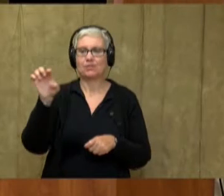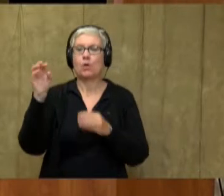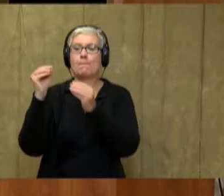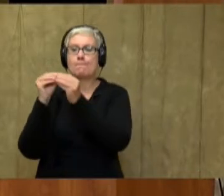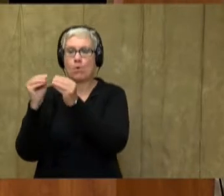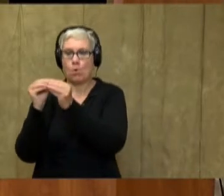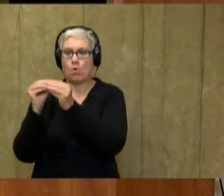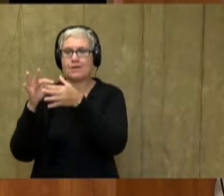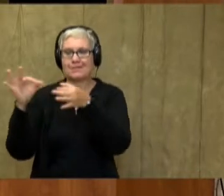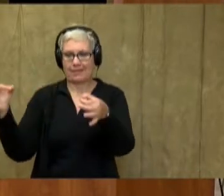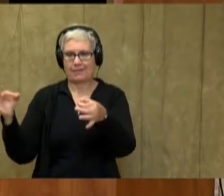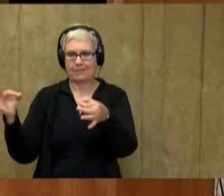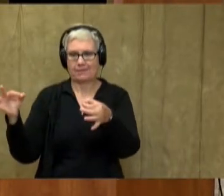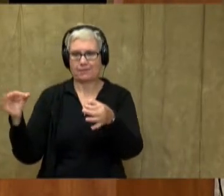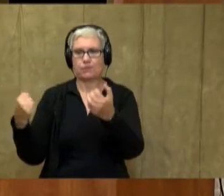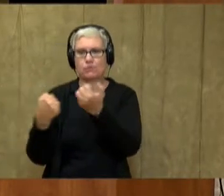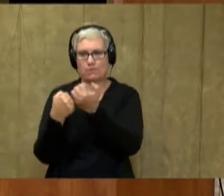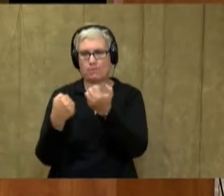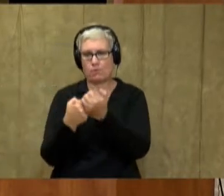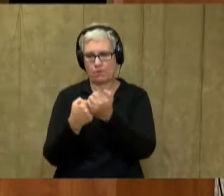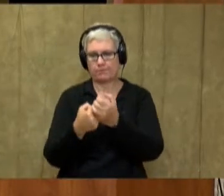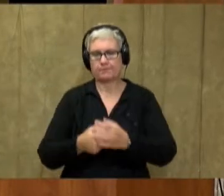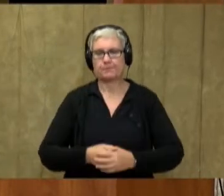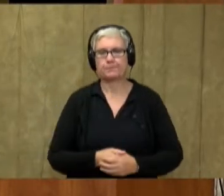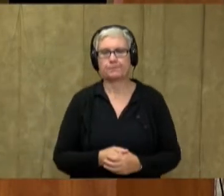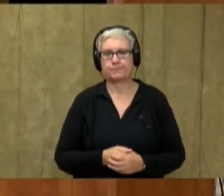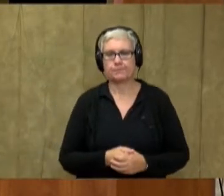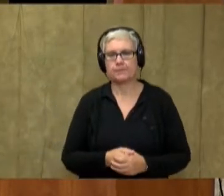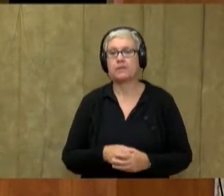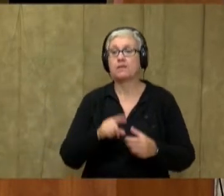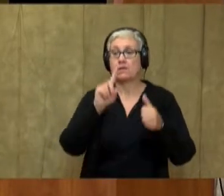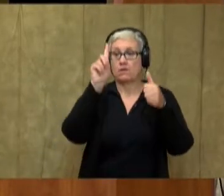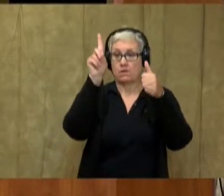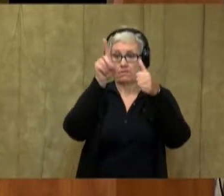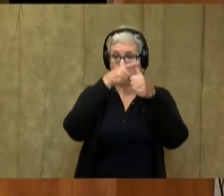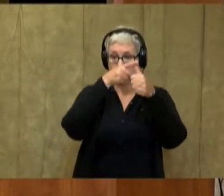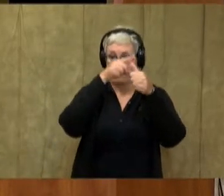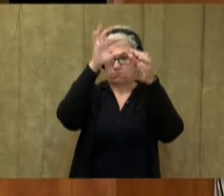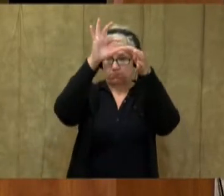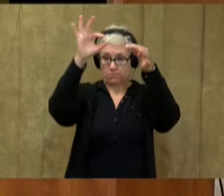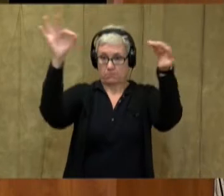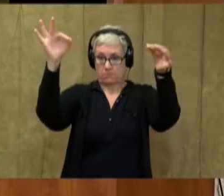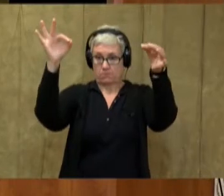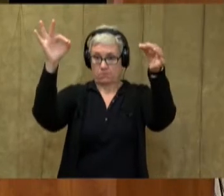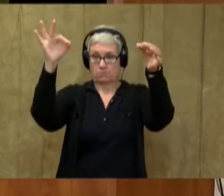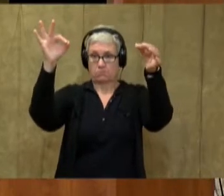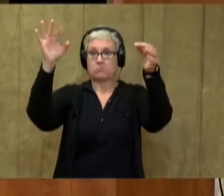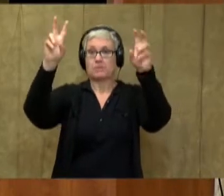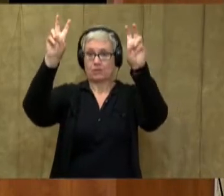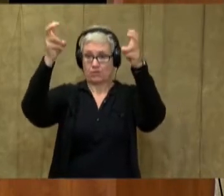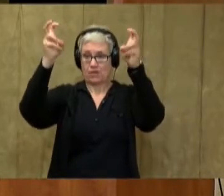use. The first sentence should always be your thesis or your topic sentence. The